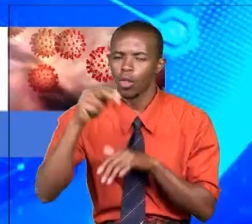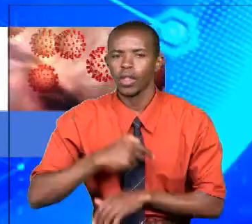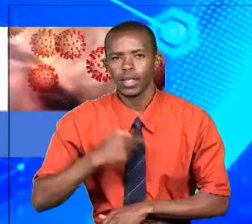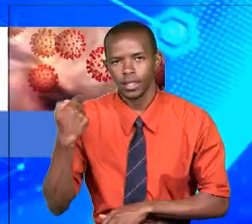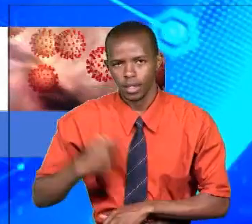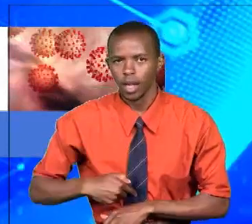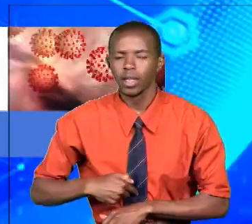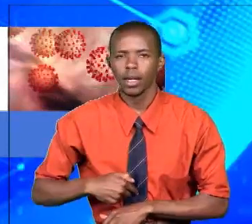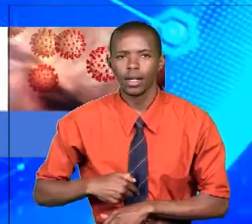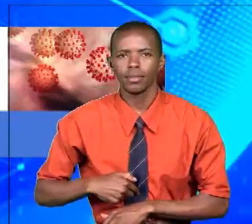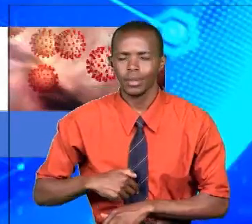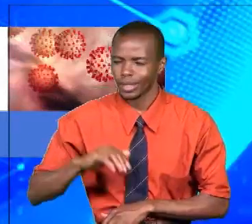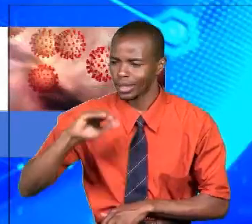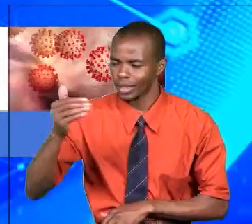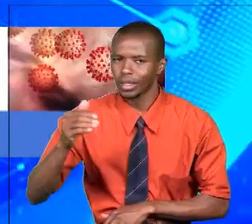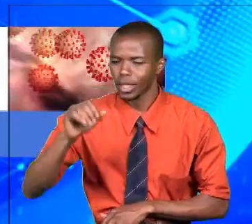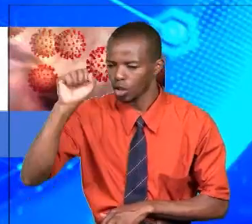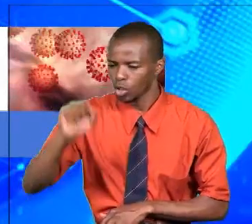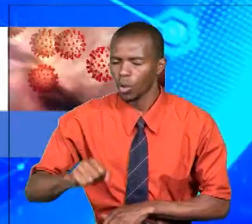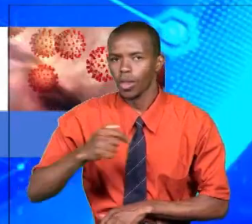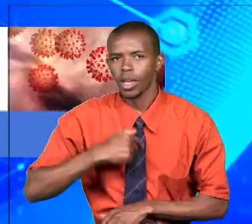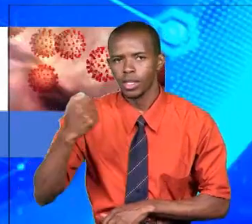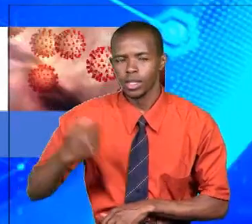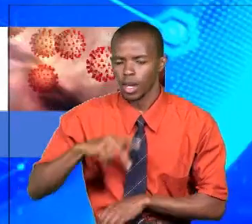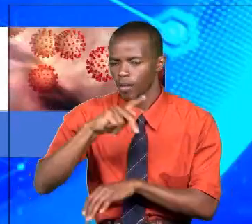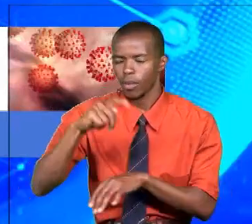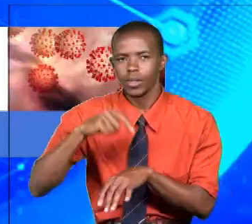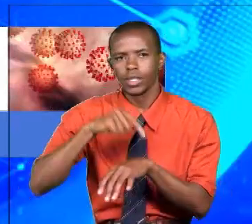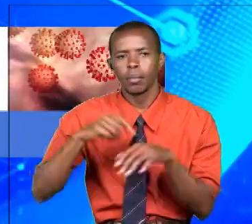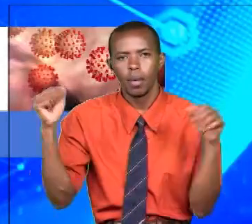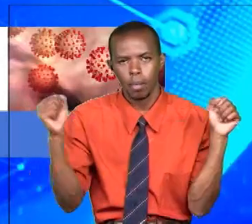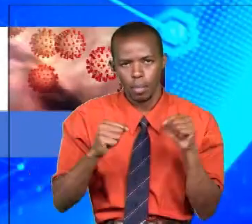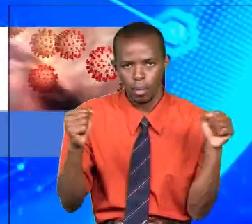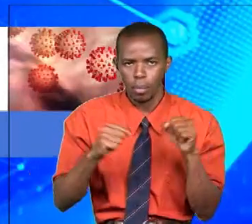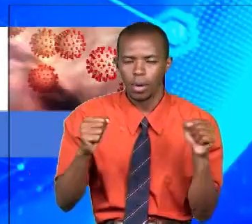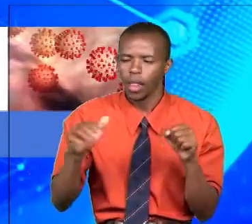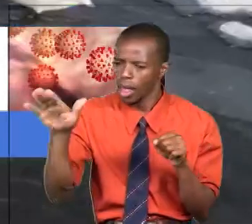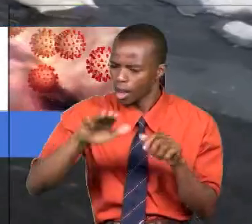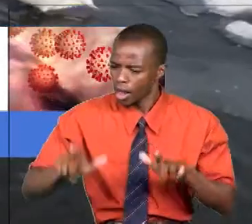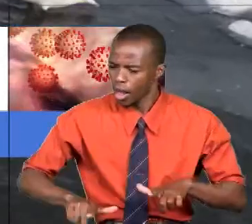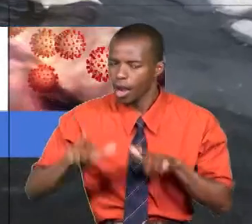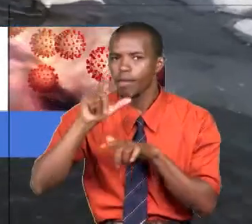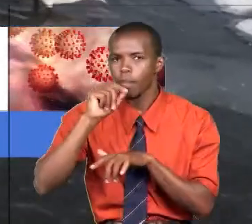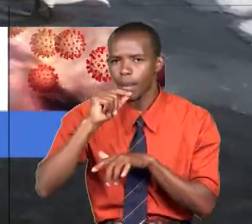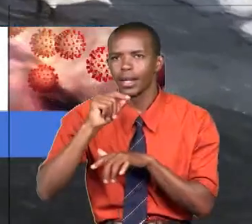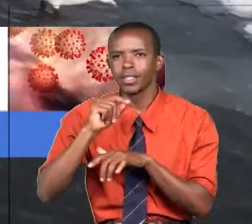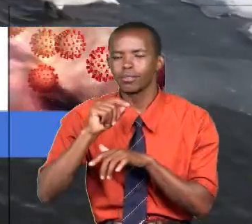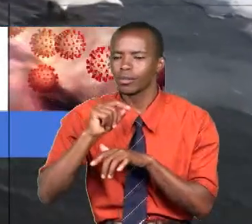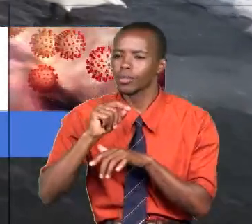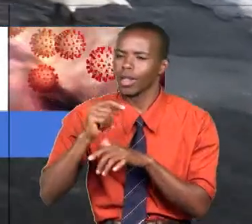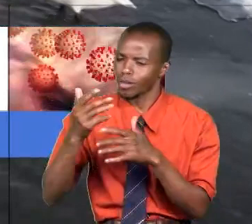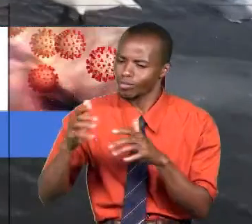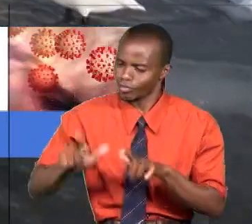Region and Shenzhen City of the South China Province for winter. As a major habitat for global migratory birds to take a rest during their